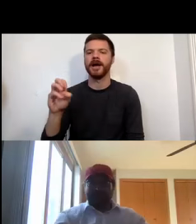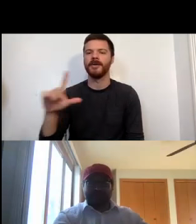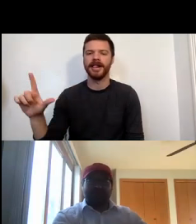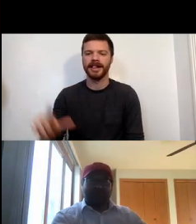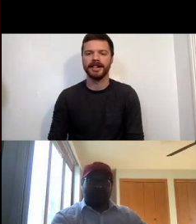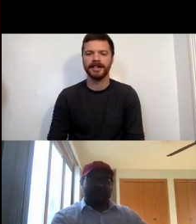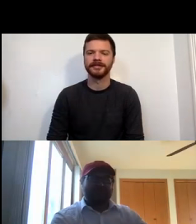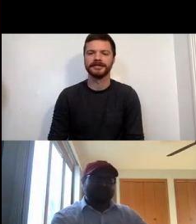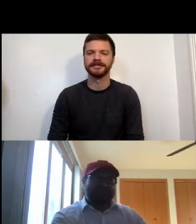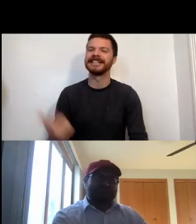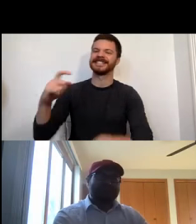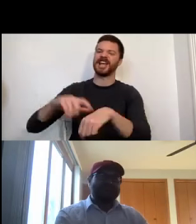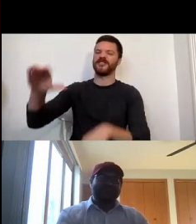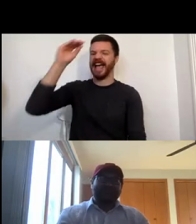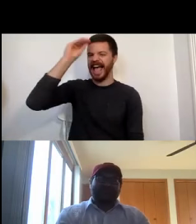Byron, it's time for your hat.